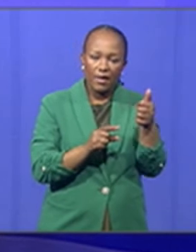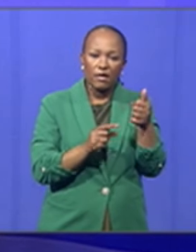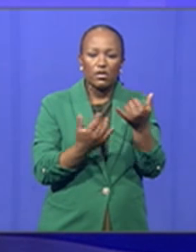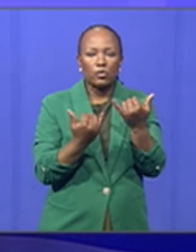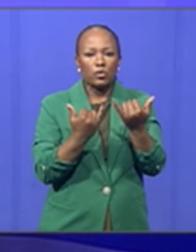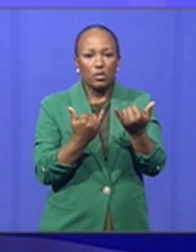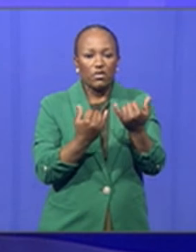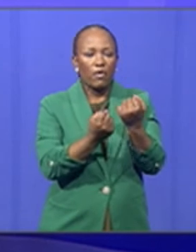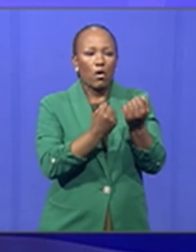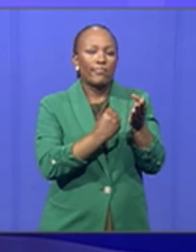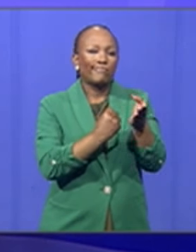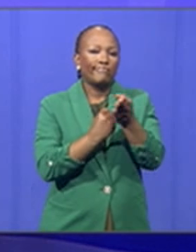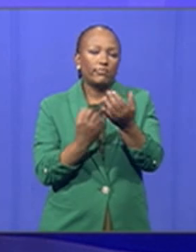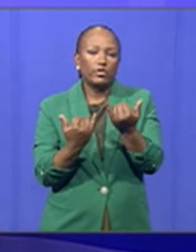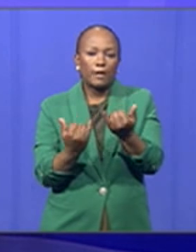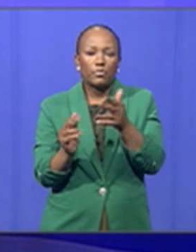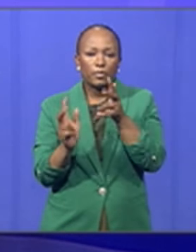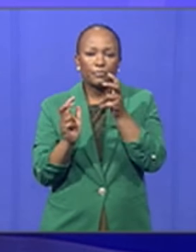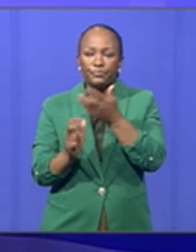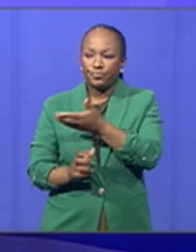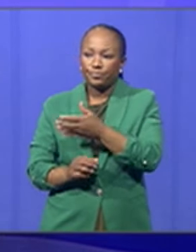sekwa dikgorotsheko le hono.